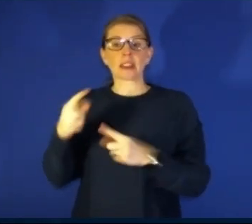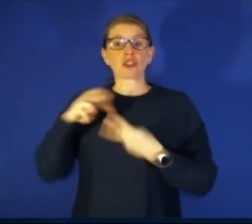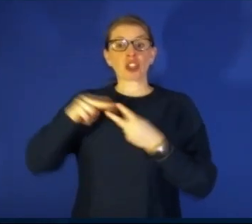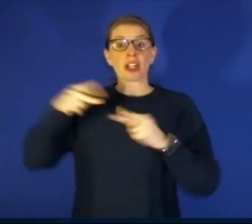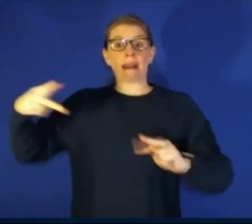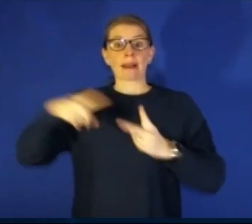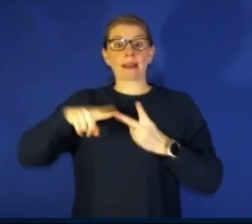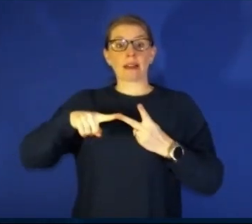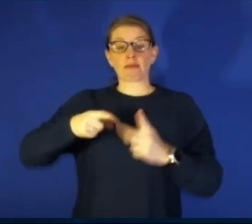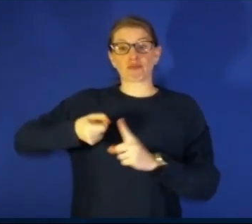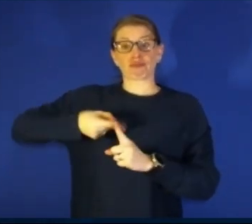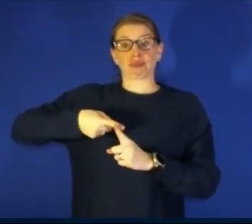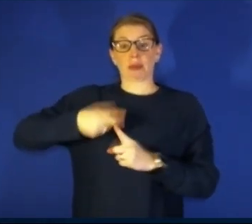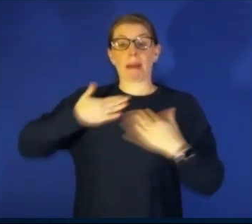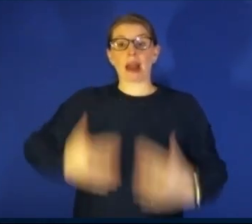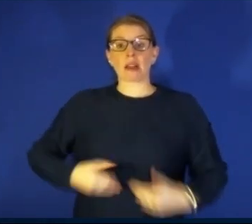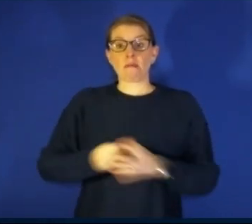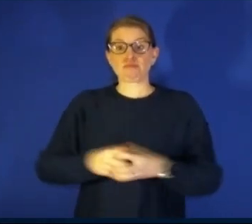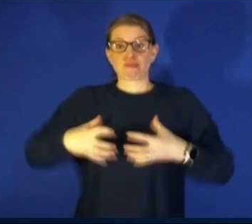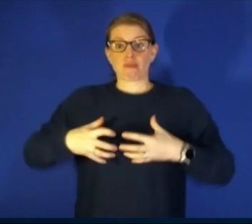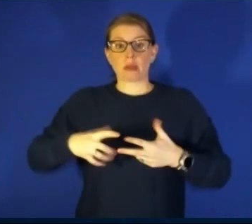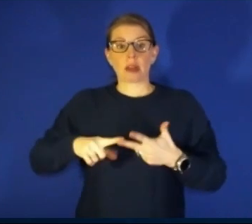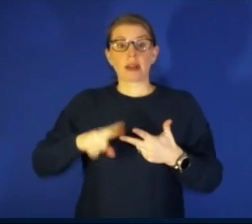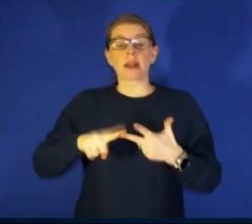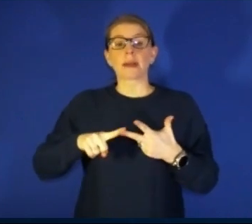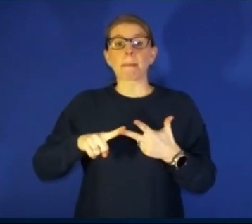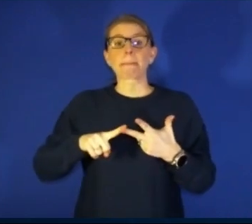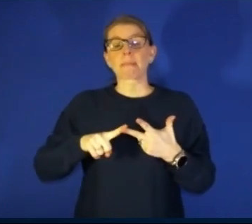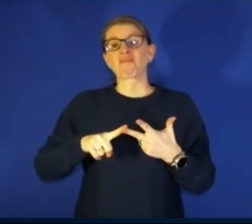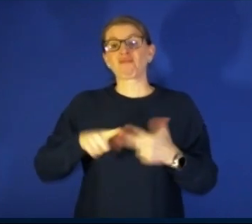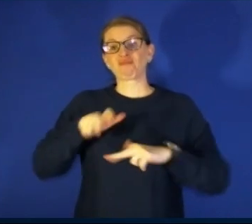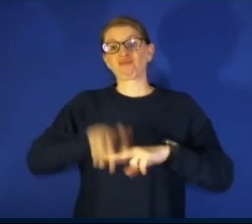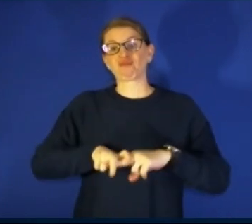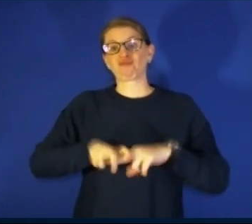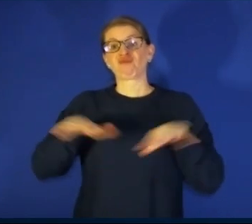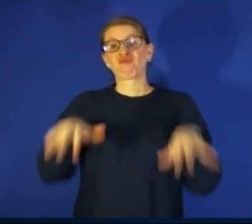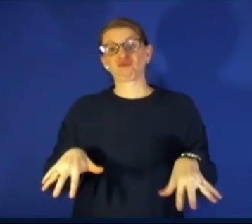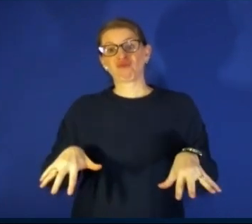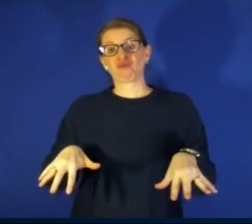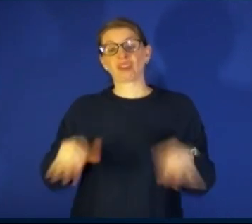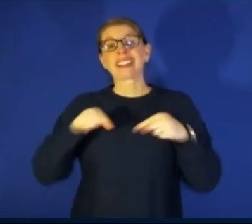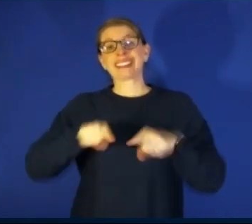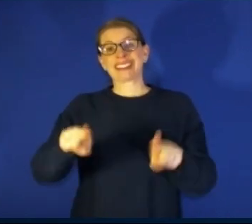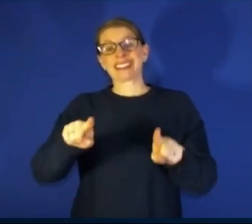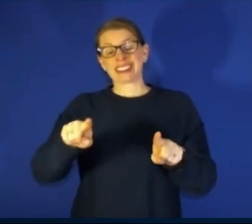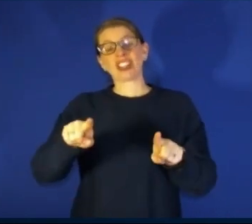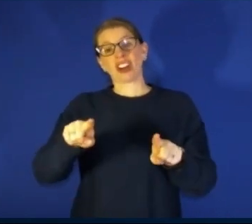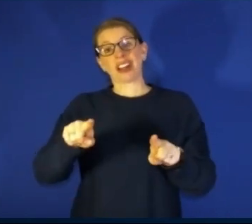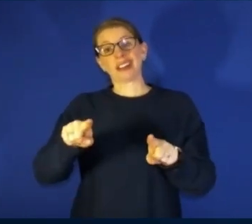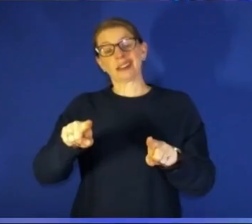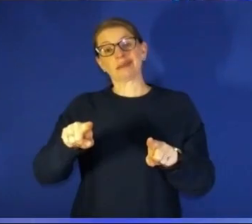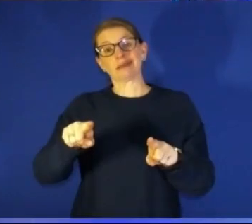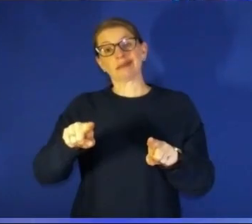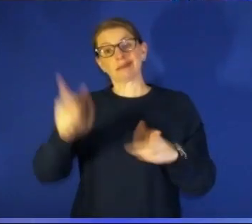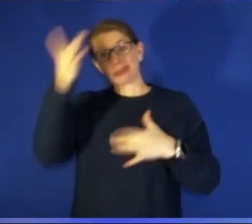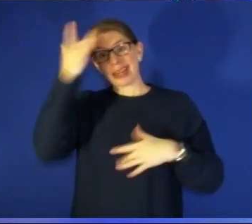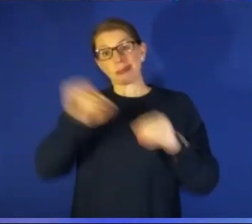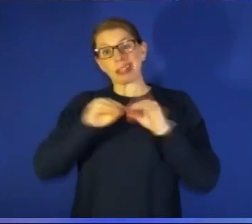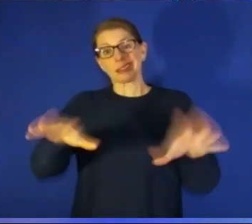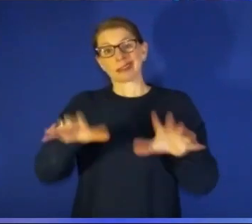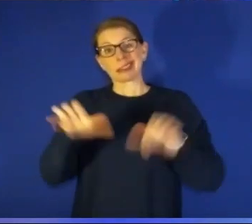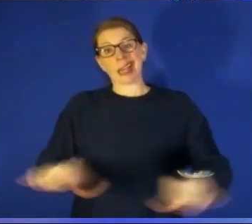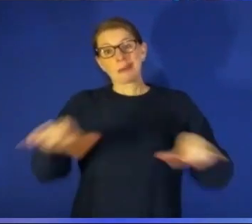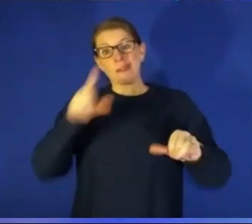triggering an inflammation in the body, and a more sedentary lifestyle during the pandemic. That was kind of the case for a lot of us. Joining me now to talk